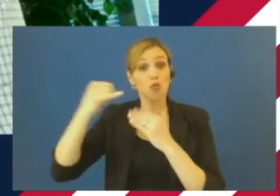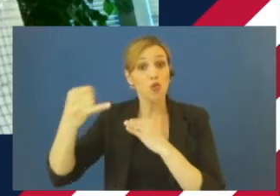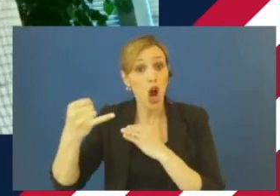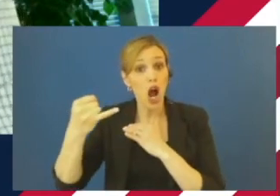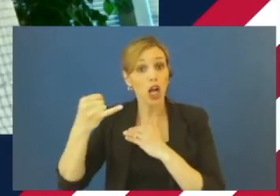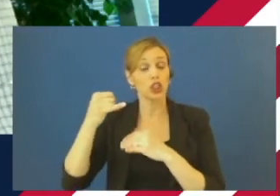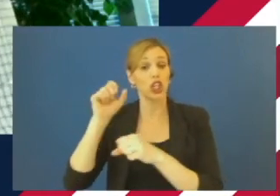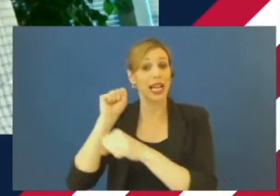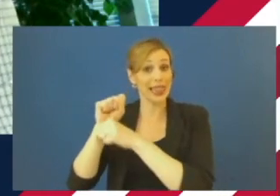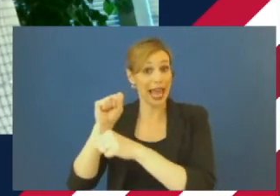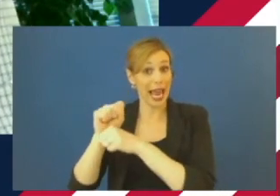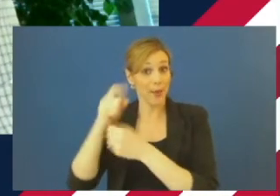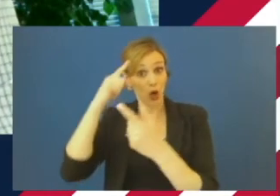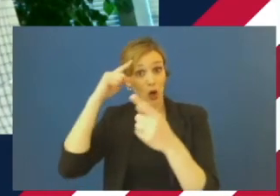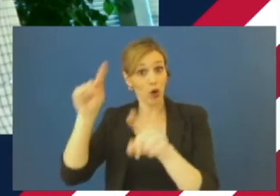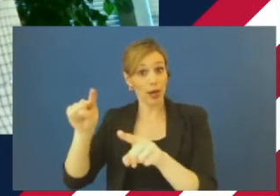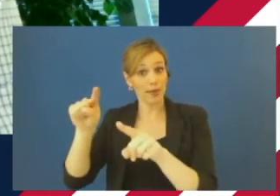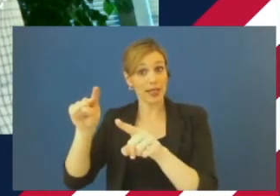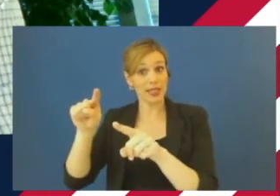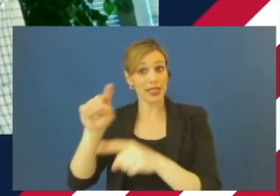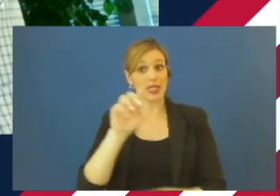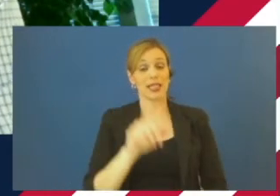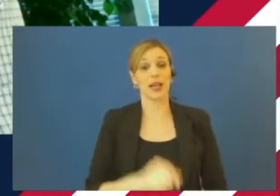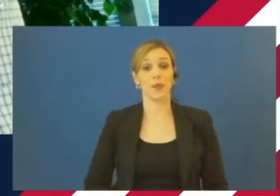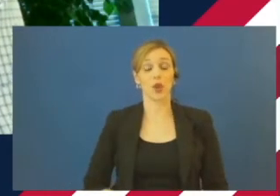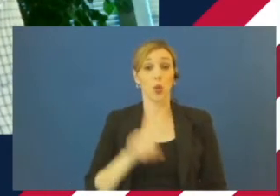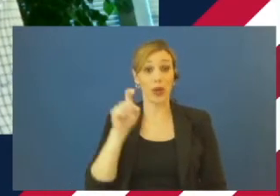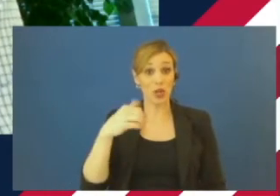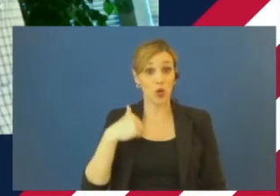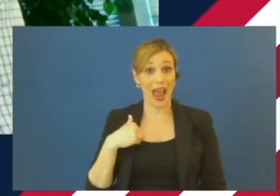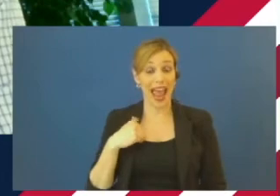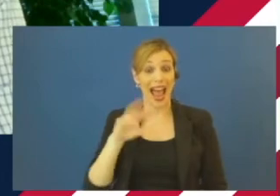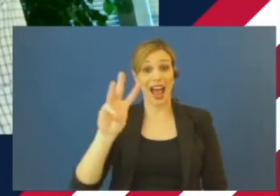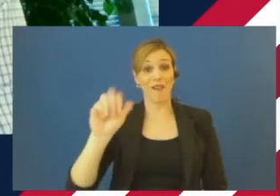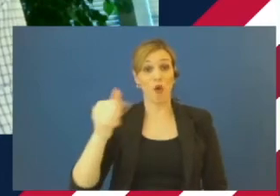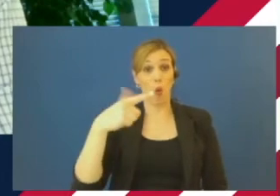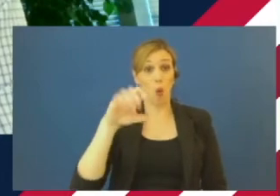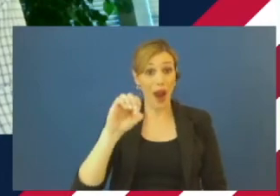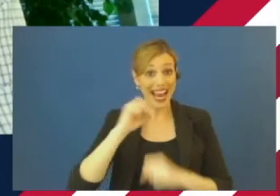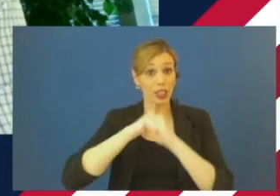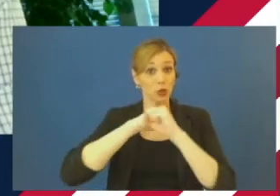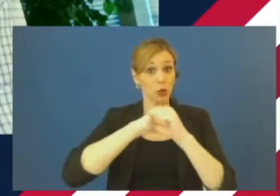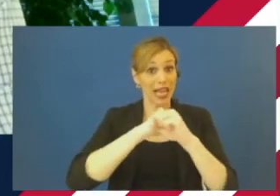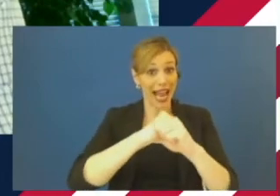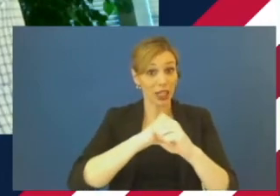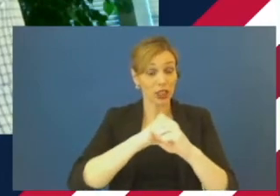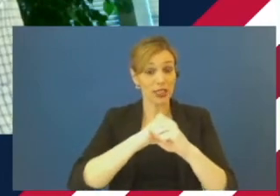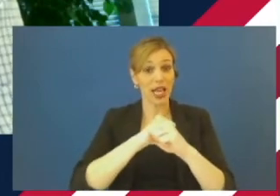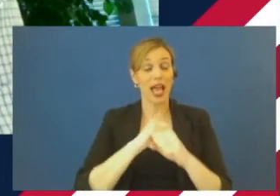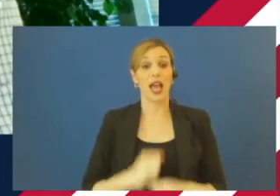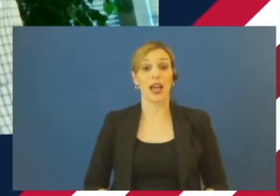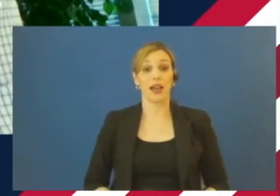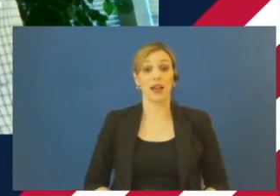like Davis-Bacon and prevailing wage protections, and the continued utilization of federal approved